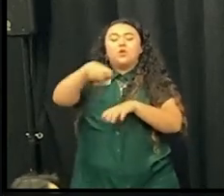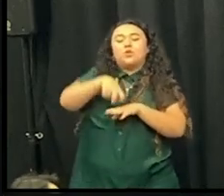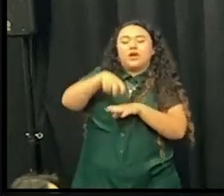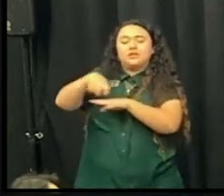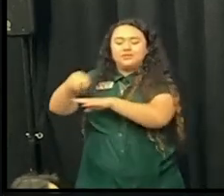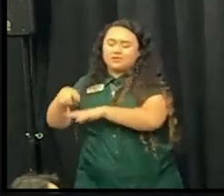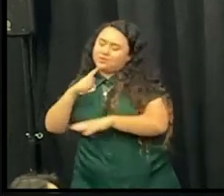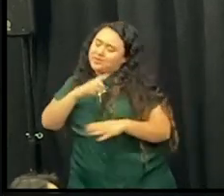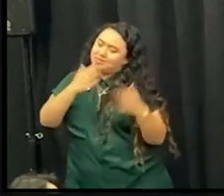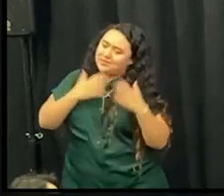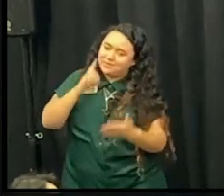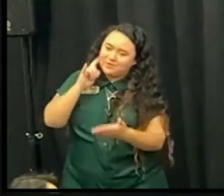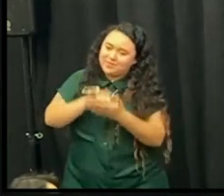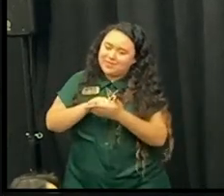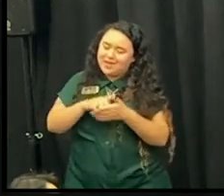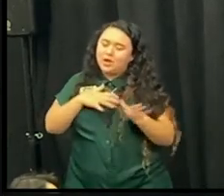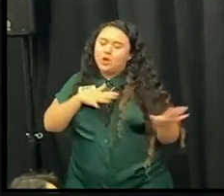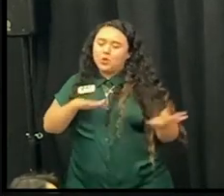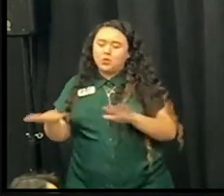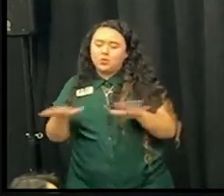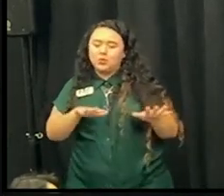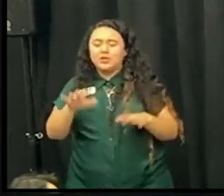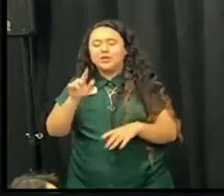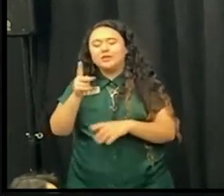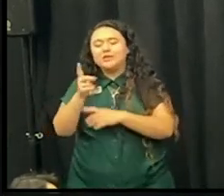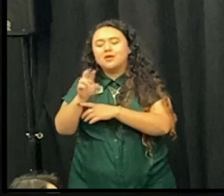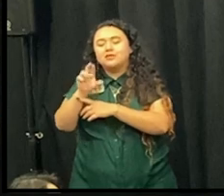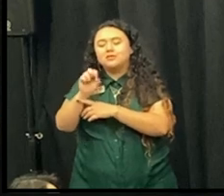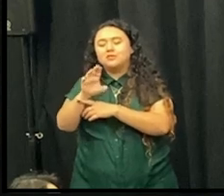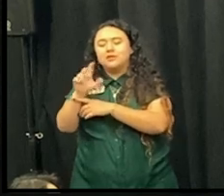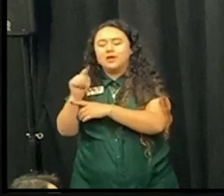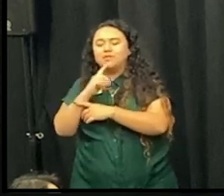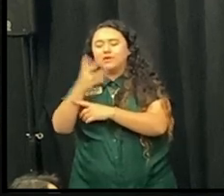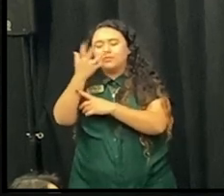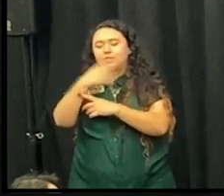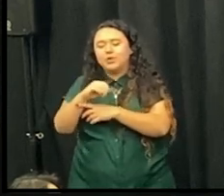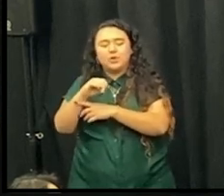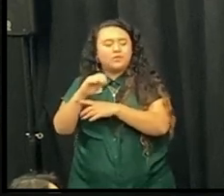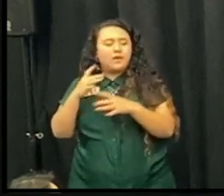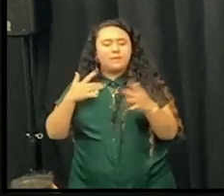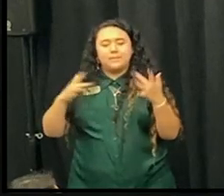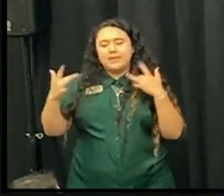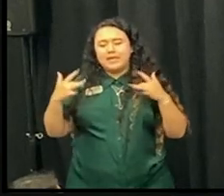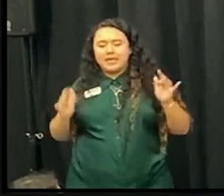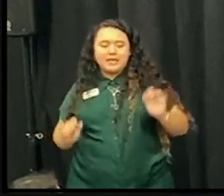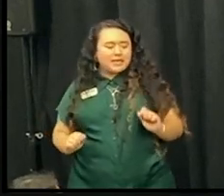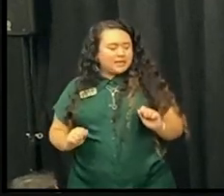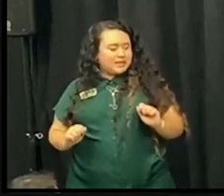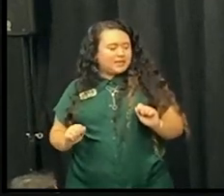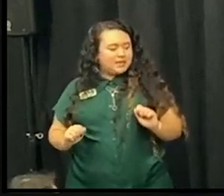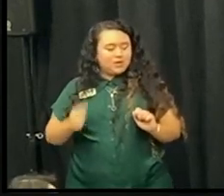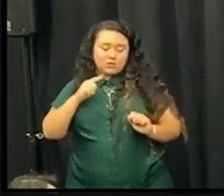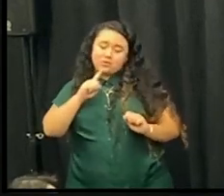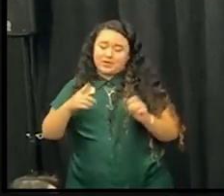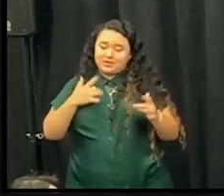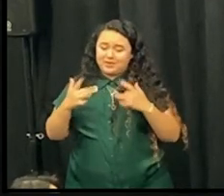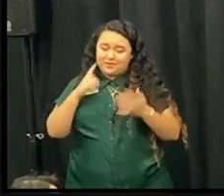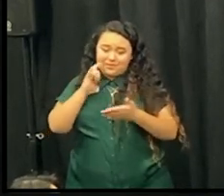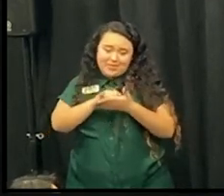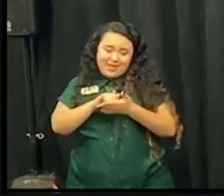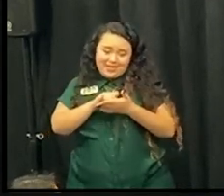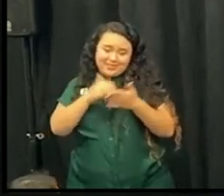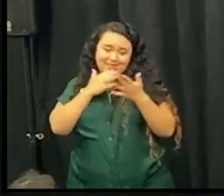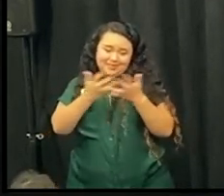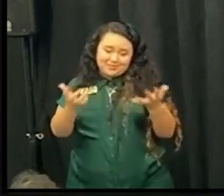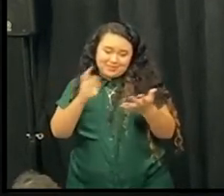Theatricals. Yeah. Yeah. And to Kendra Scott for these beautiful bling accessories that we all have. We're very happy with them. So thank you.